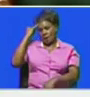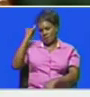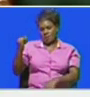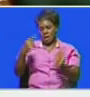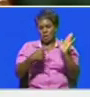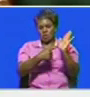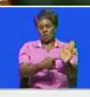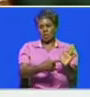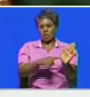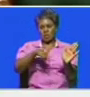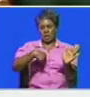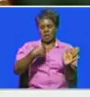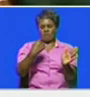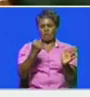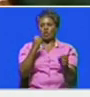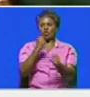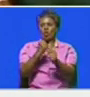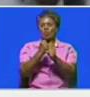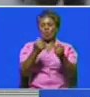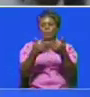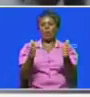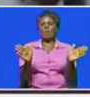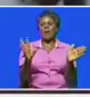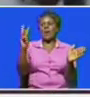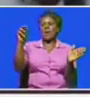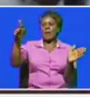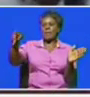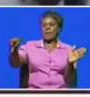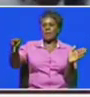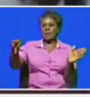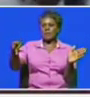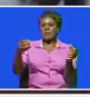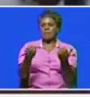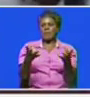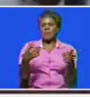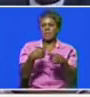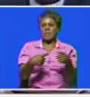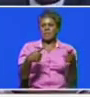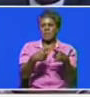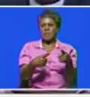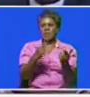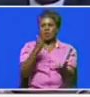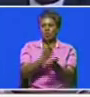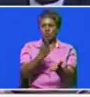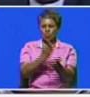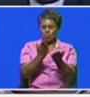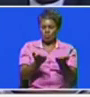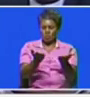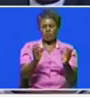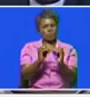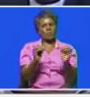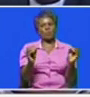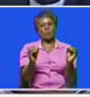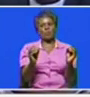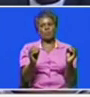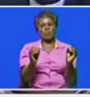that we are doing our affairs in the open. MPs have over the years not necessarily been true to the provision requiring